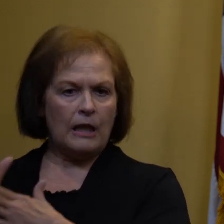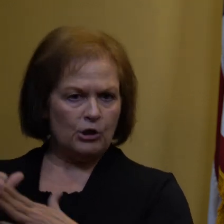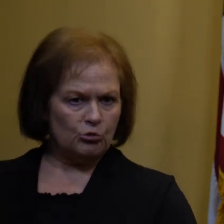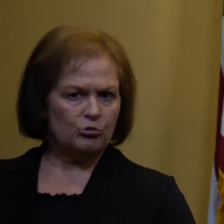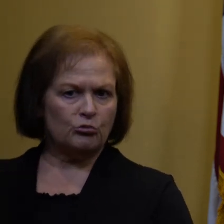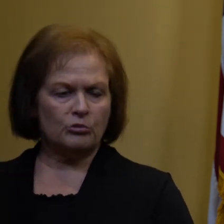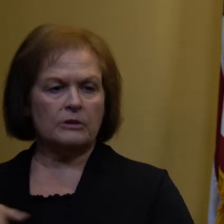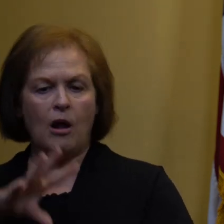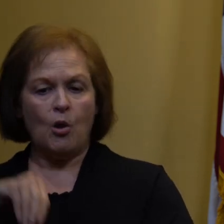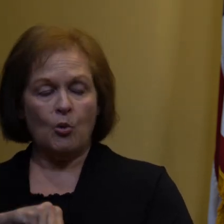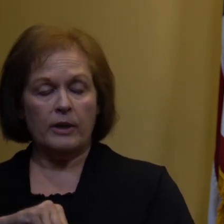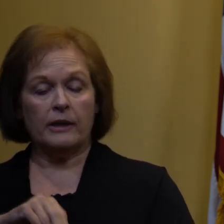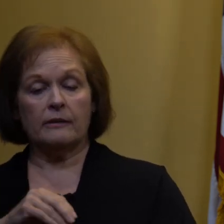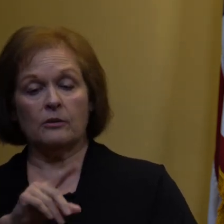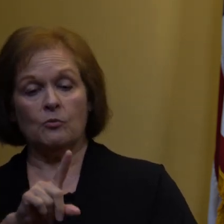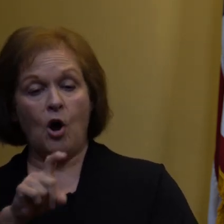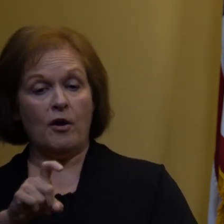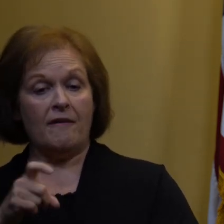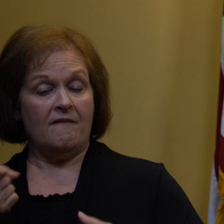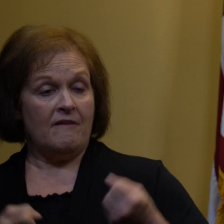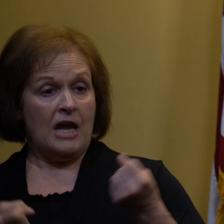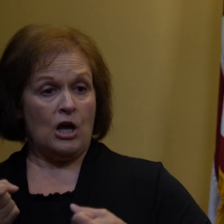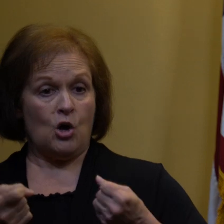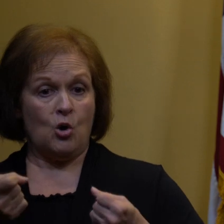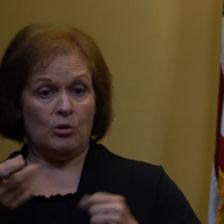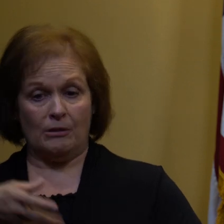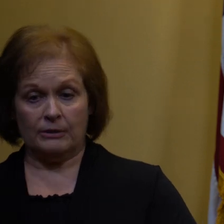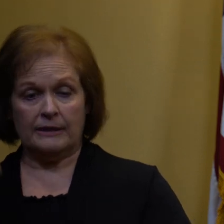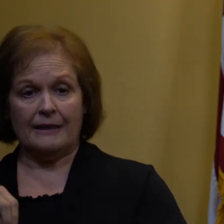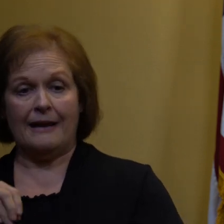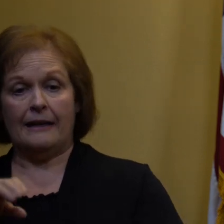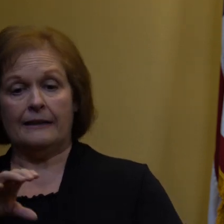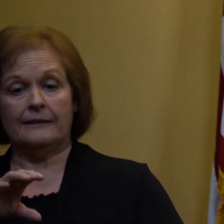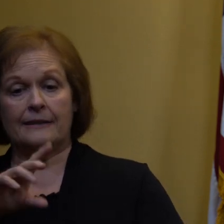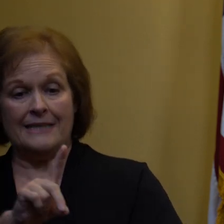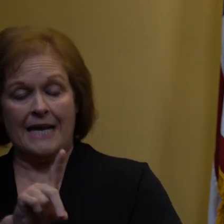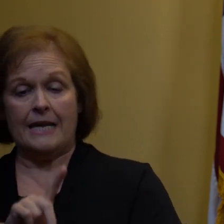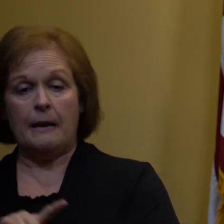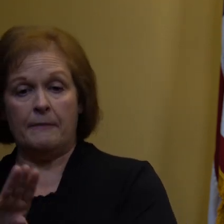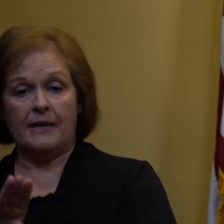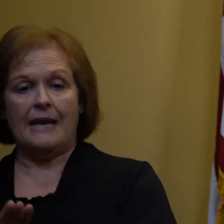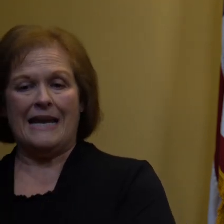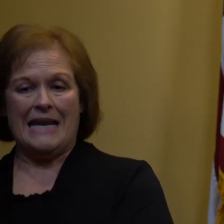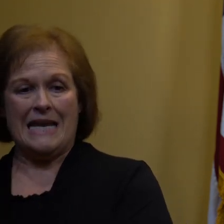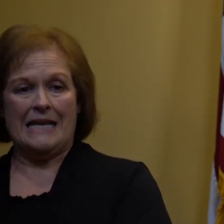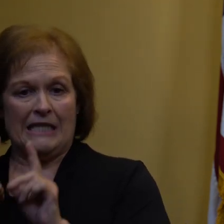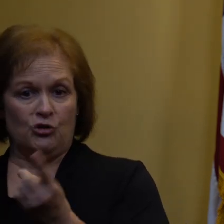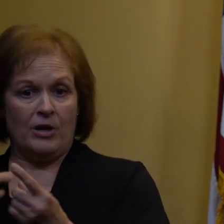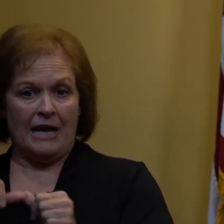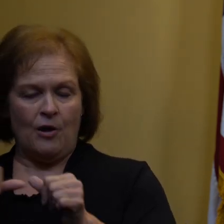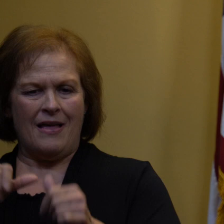there, including over 100 vehicles removed in Council Districts B, D, and E, high